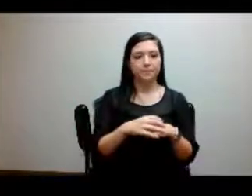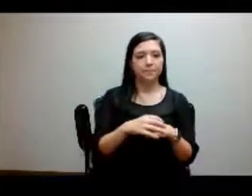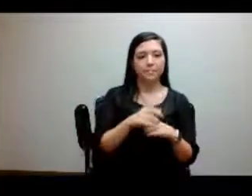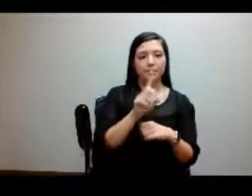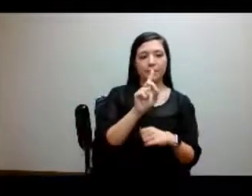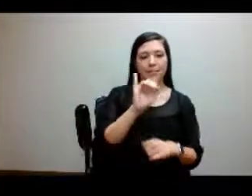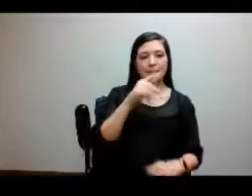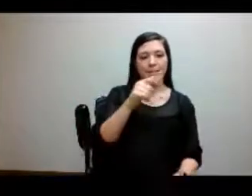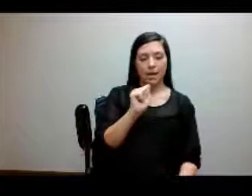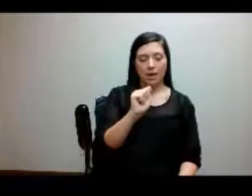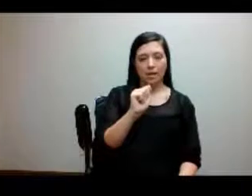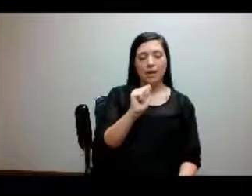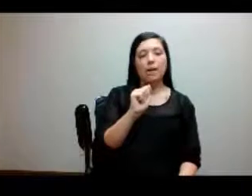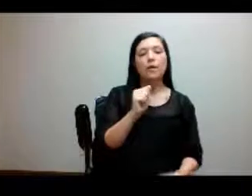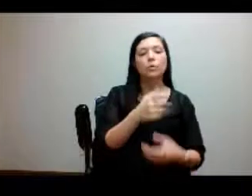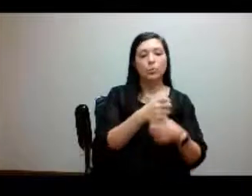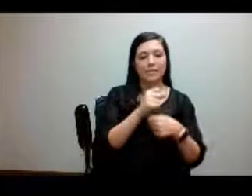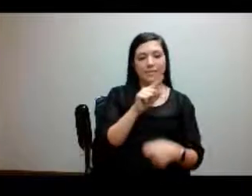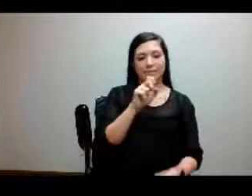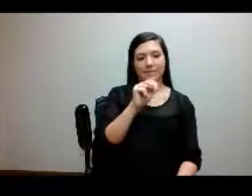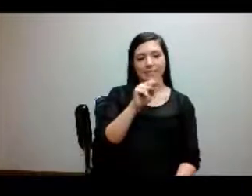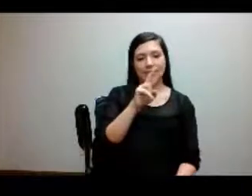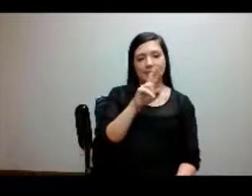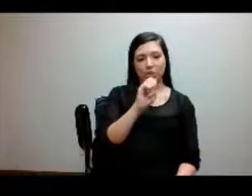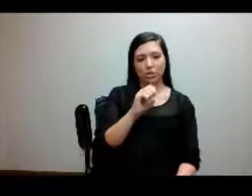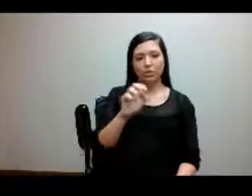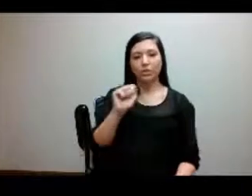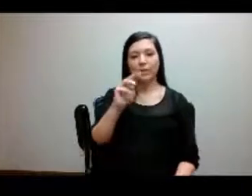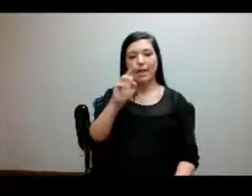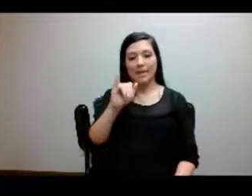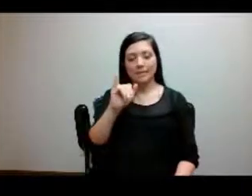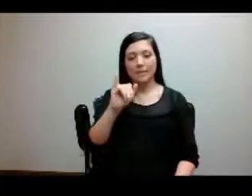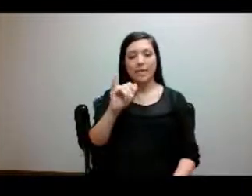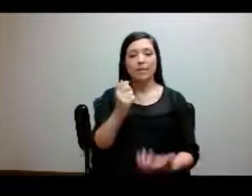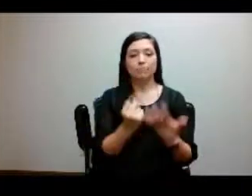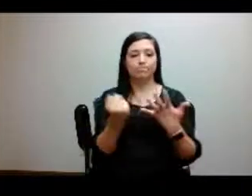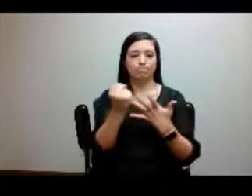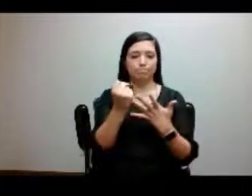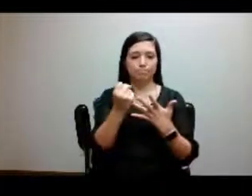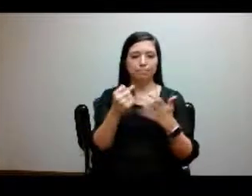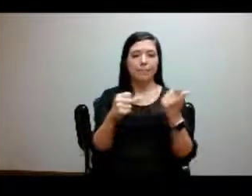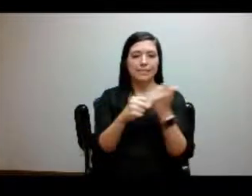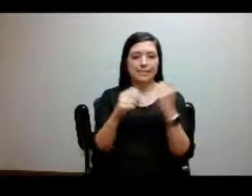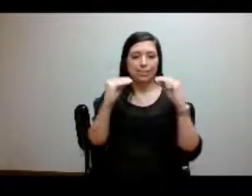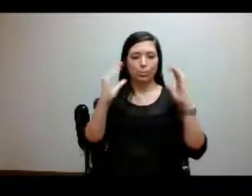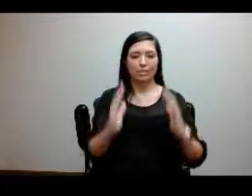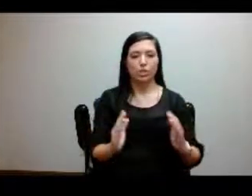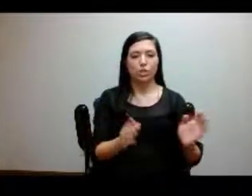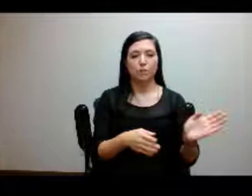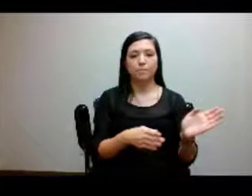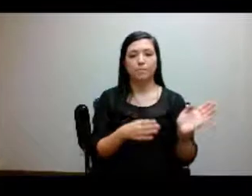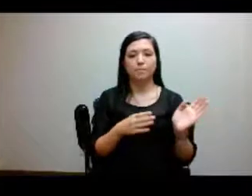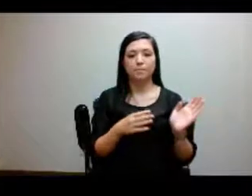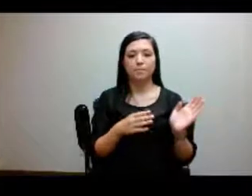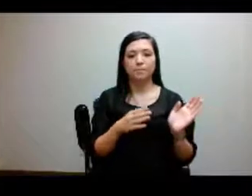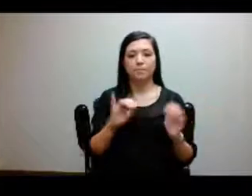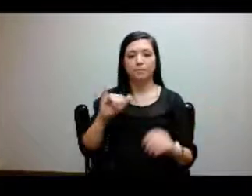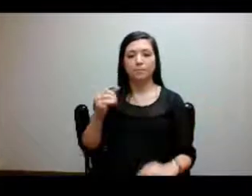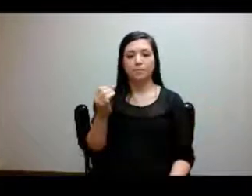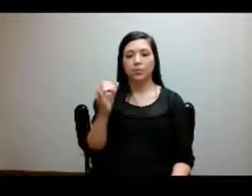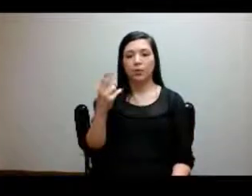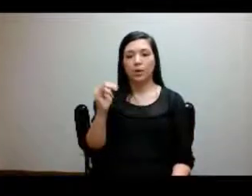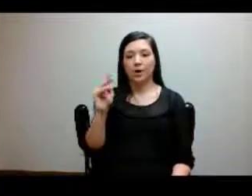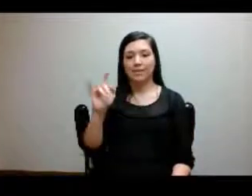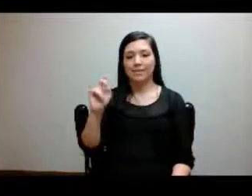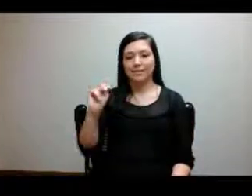Deepa Meyer received tenure. Amy Russell was promoted to assistant professor, and Johansson Quijano